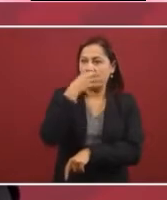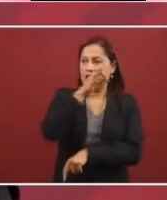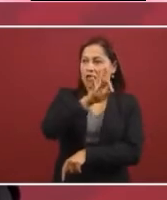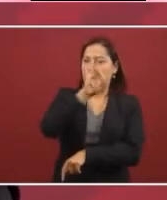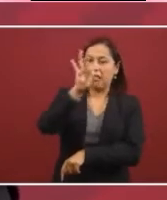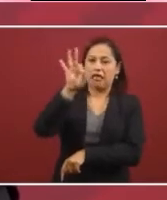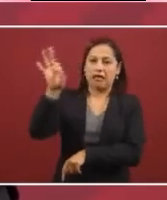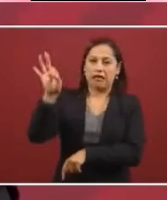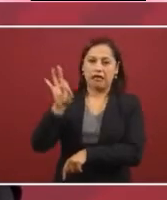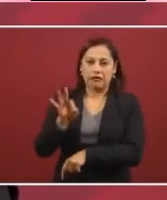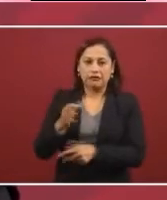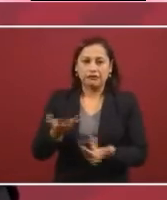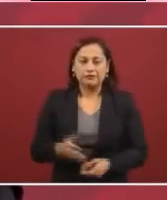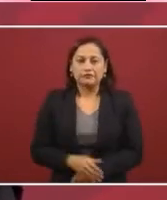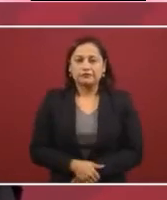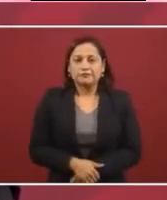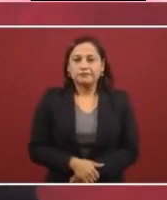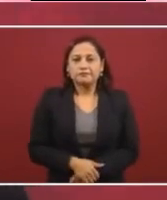It went to the extreme